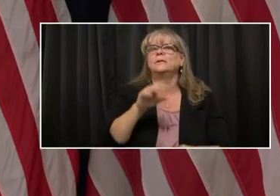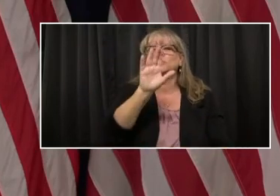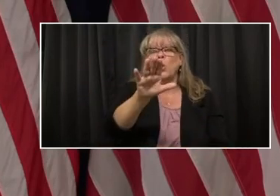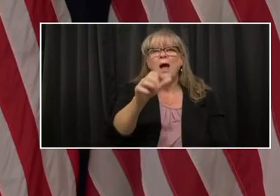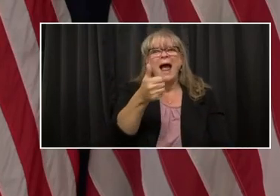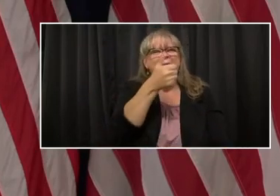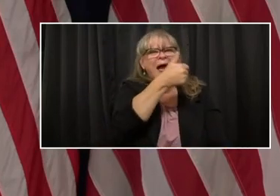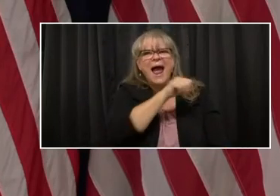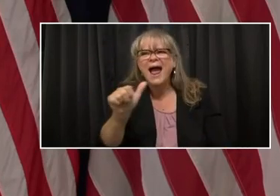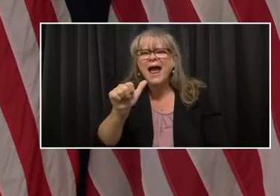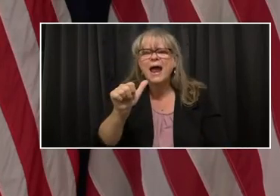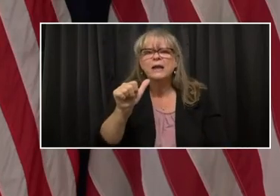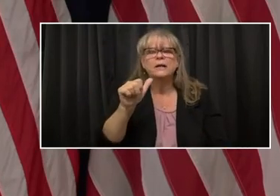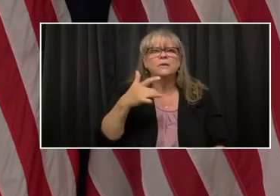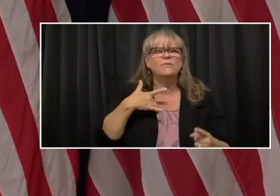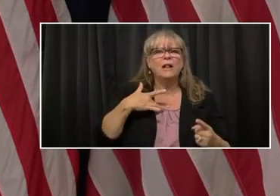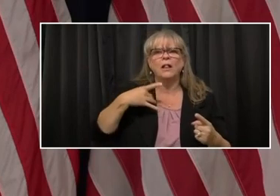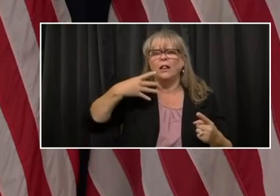cough, fever,